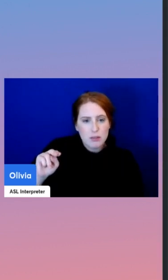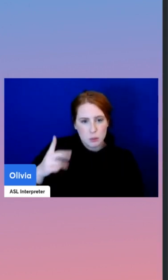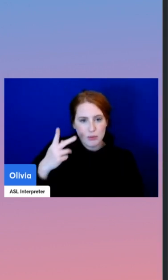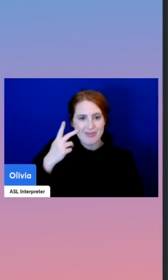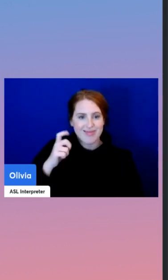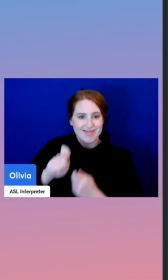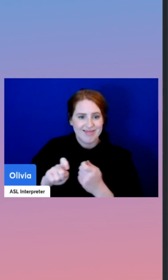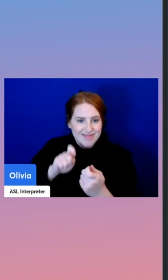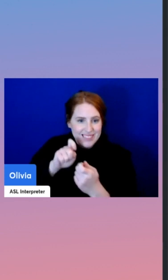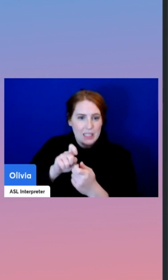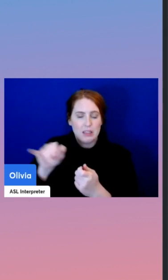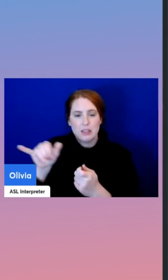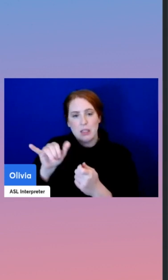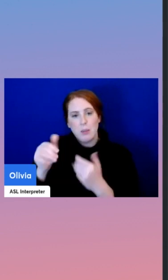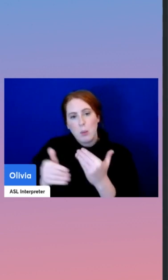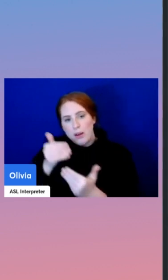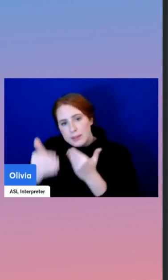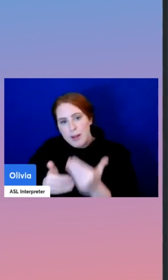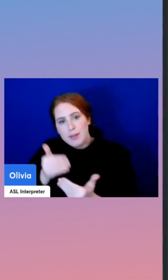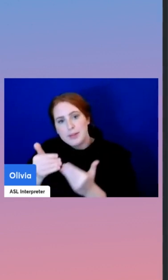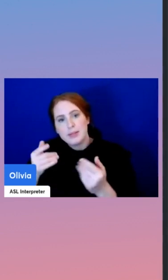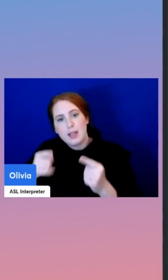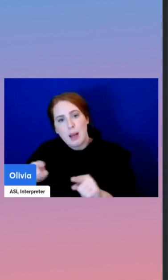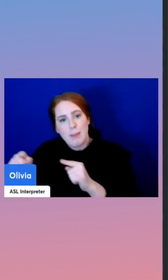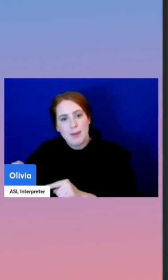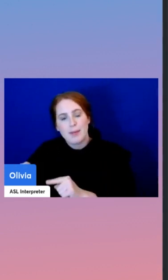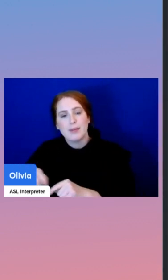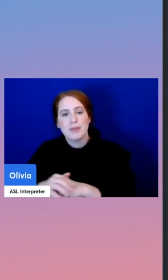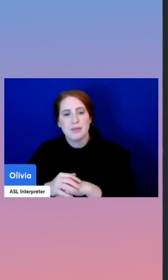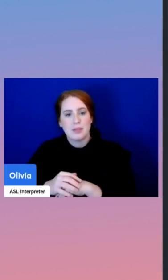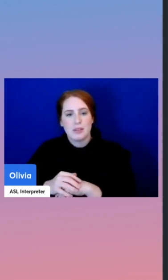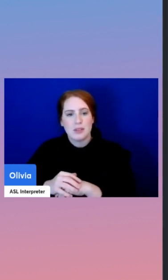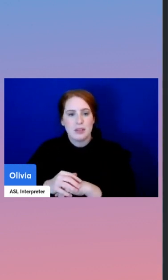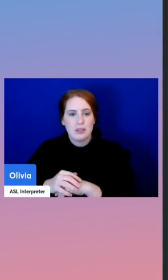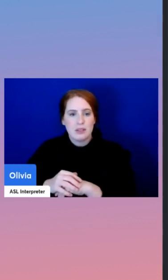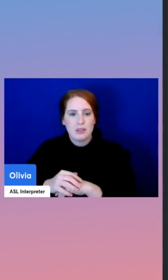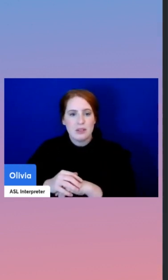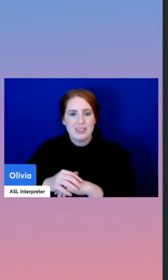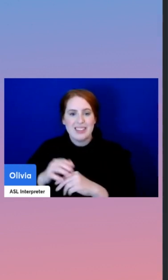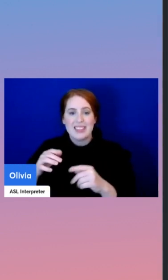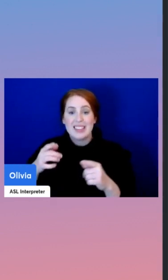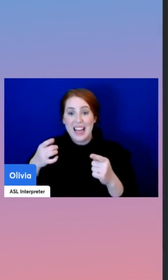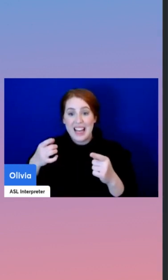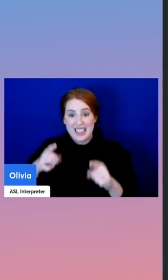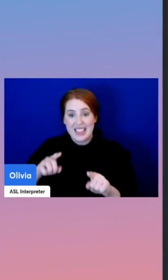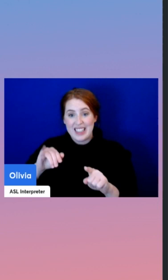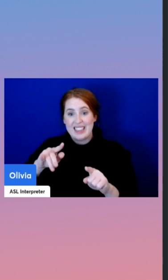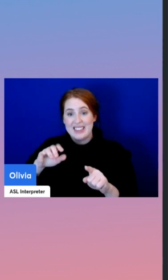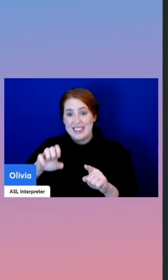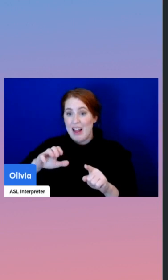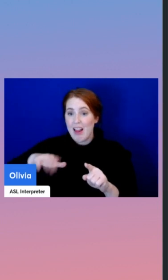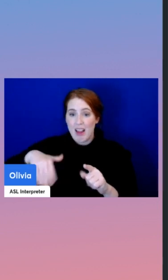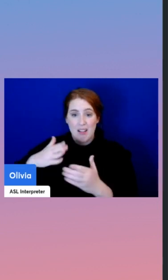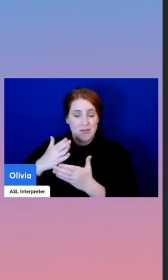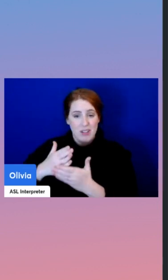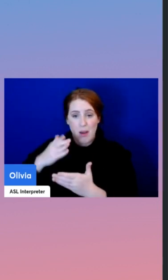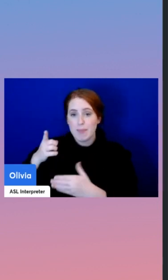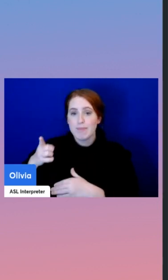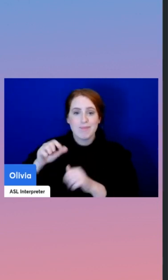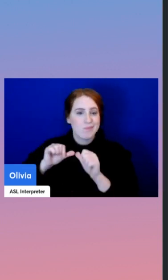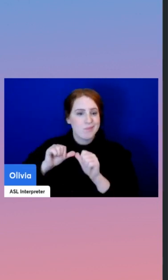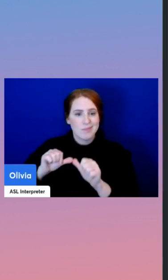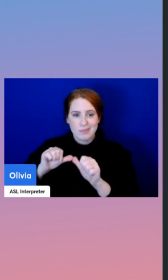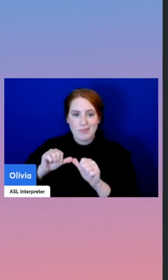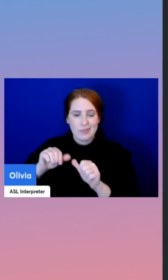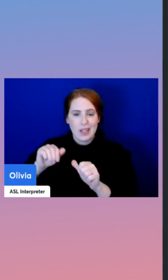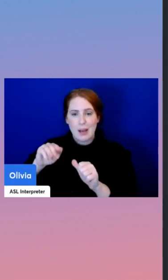happening. The instance is now stopped, and it's being consistently created. The AMI is being consistently created